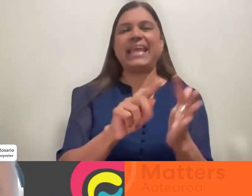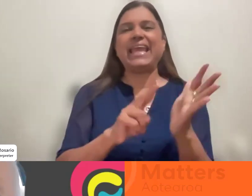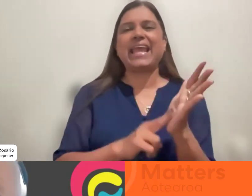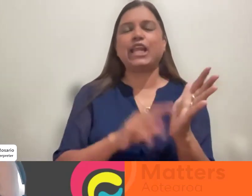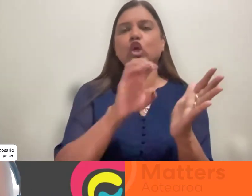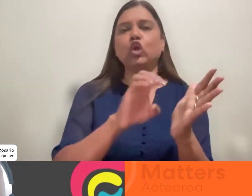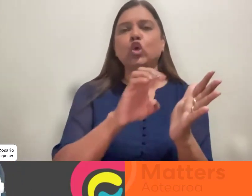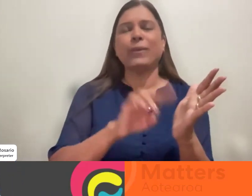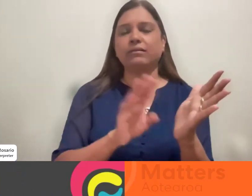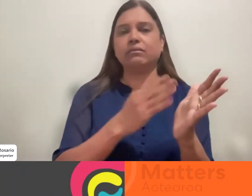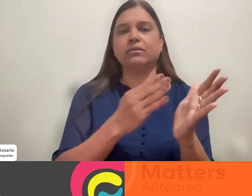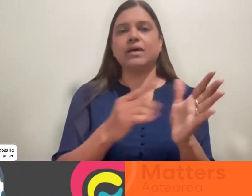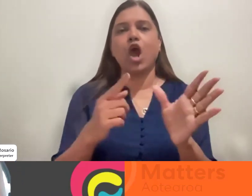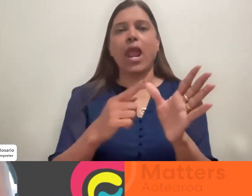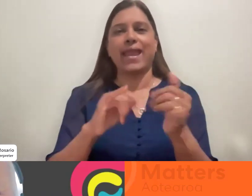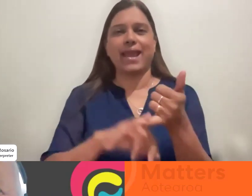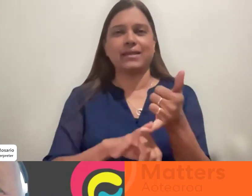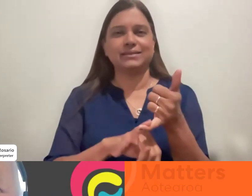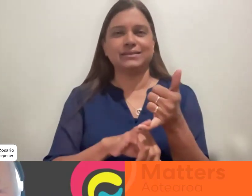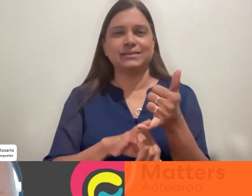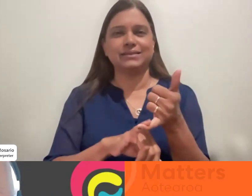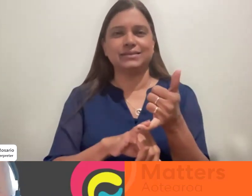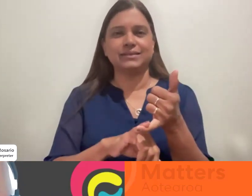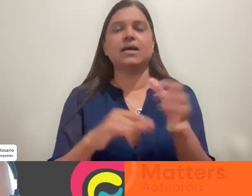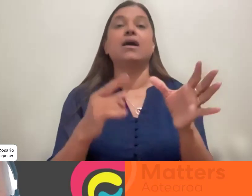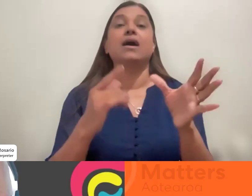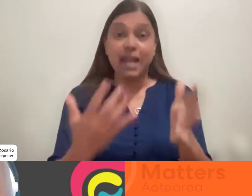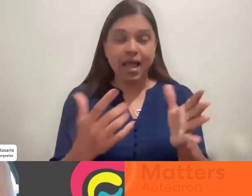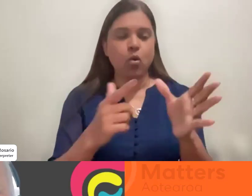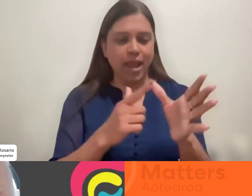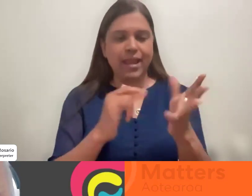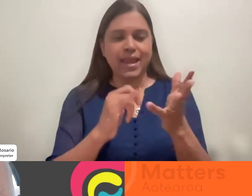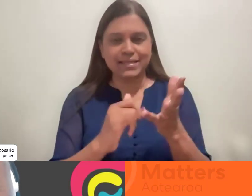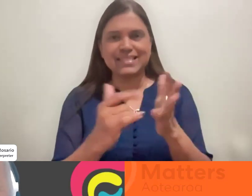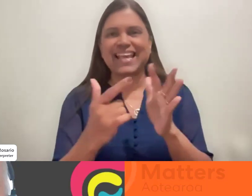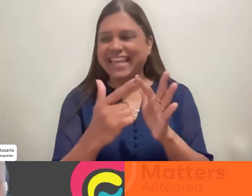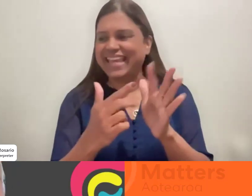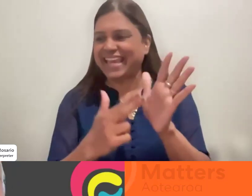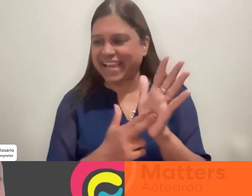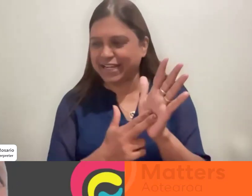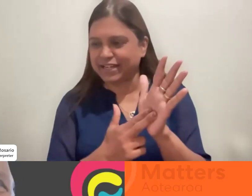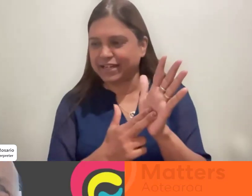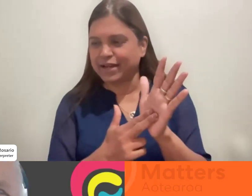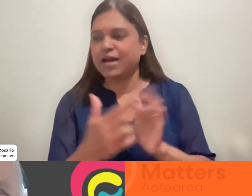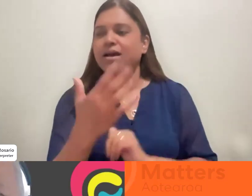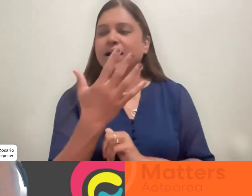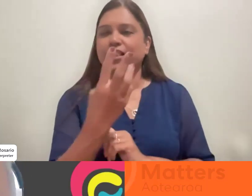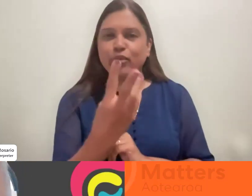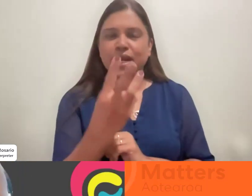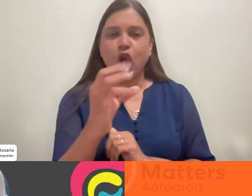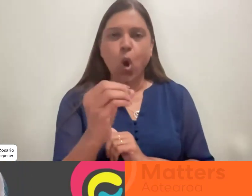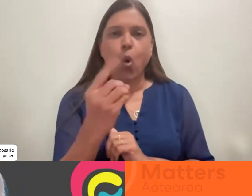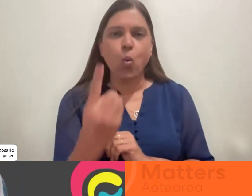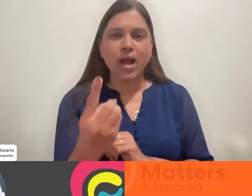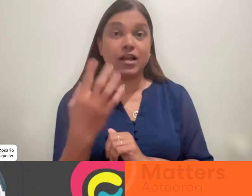Australian standard, but it's still known as AS-EN 301549. But it's a